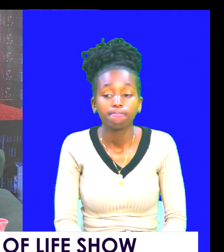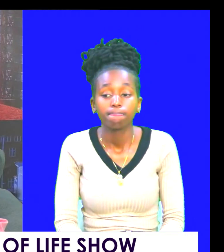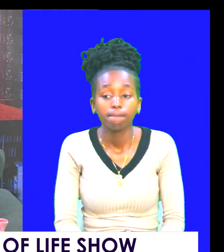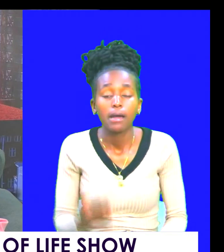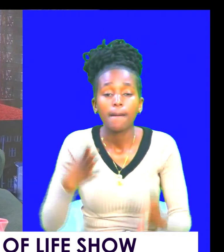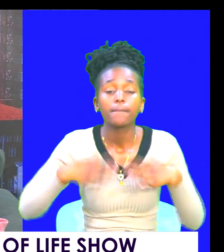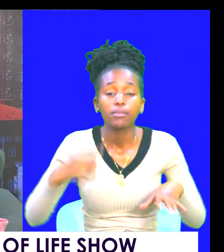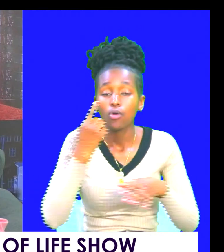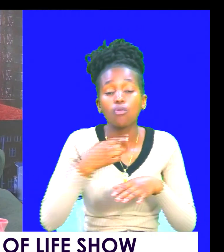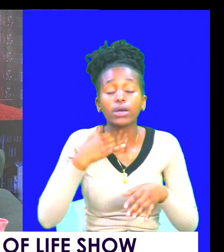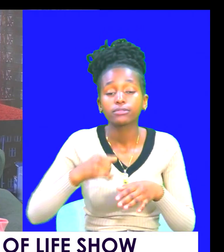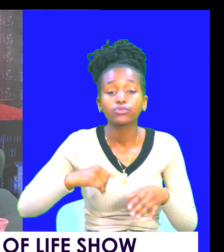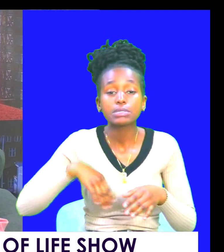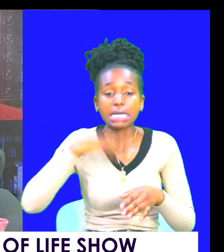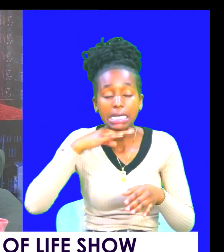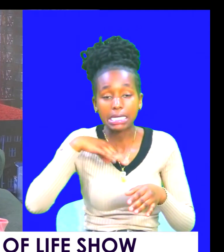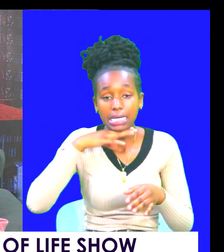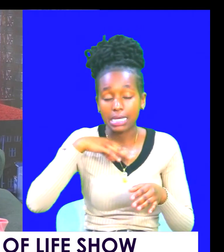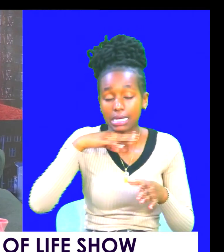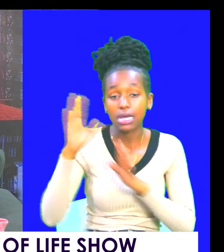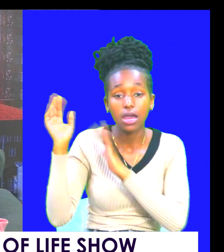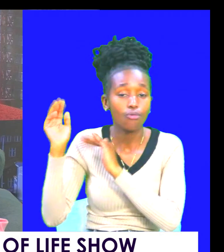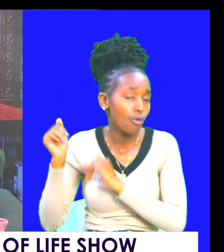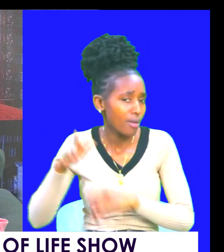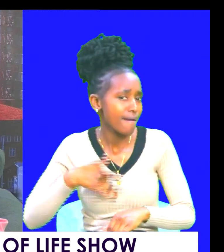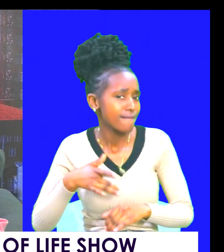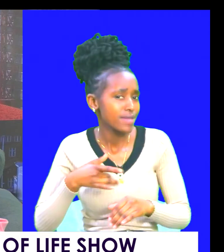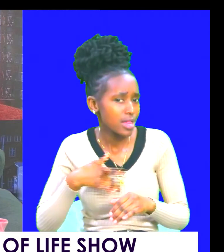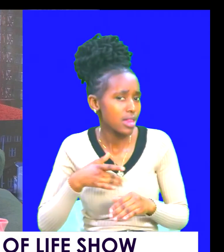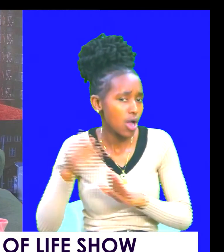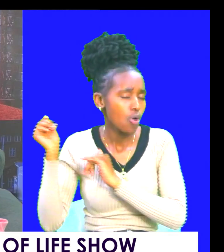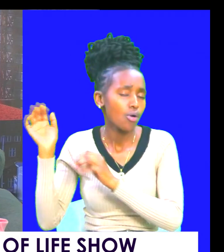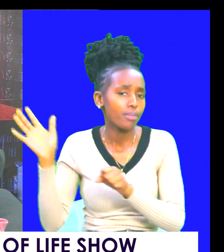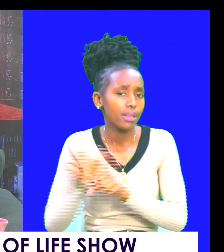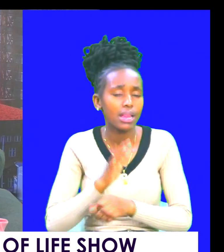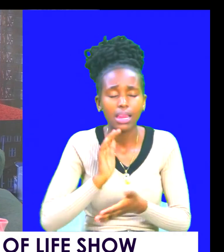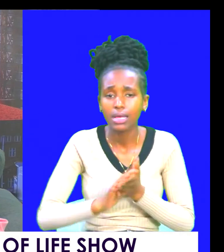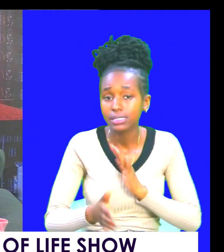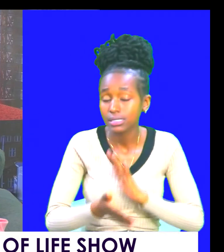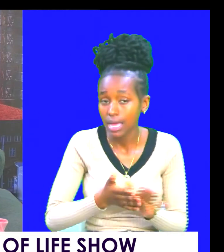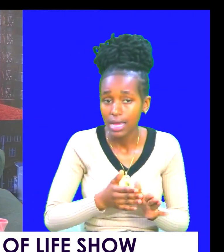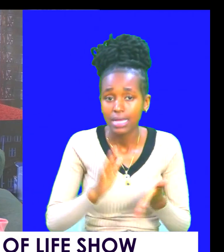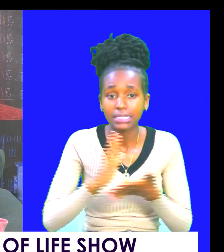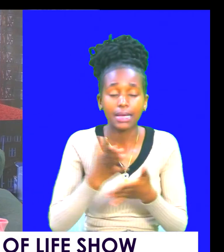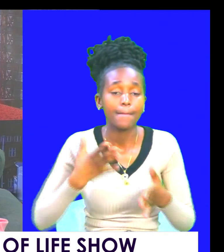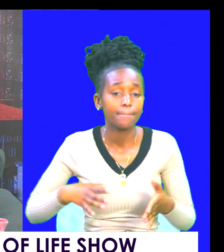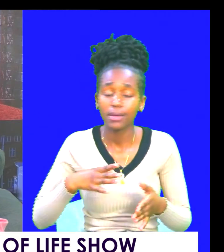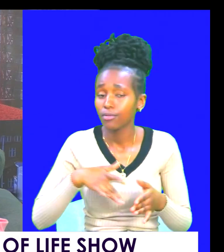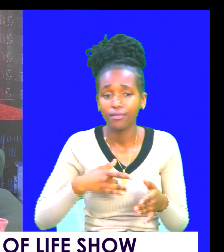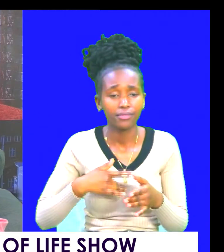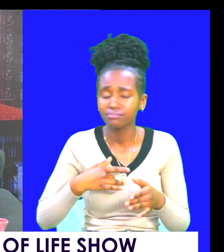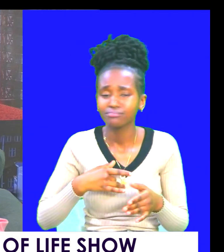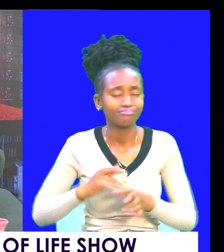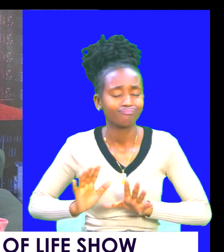hope. They don't become hopeless. Much as they are pushed too much to the wall, they have